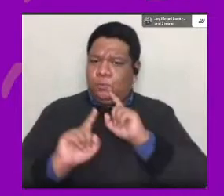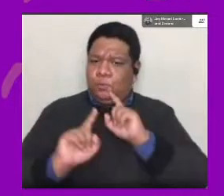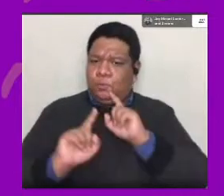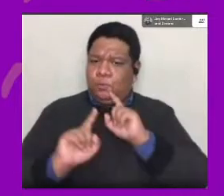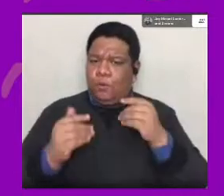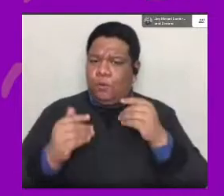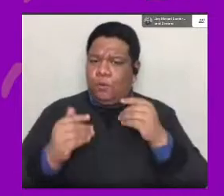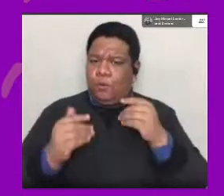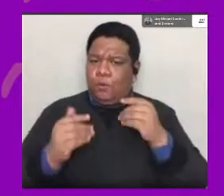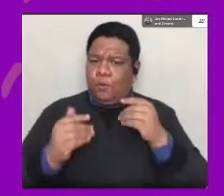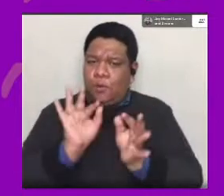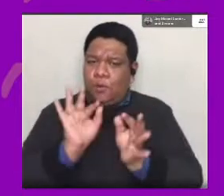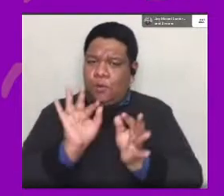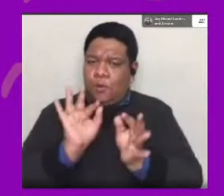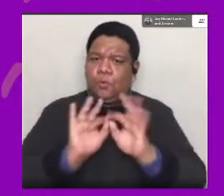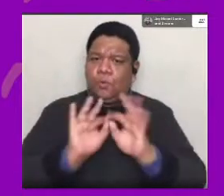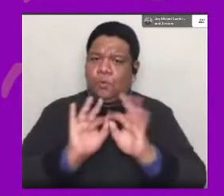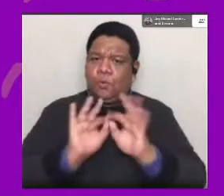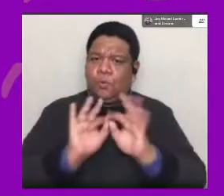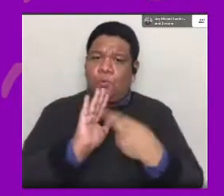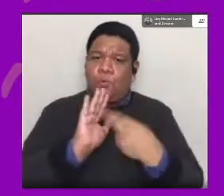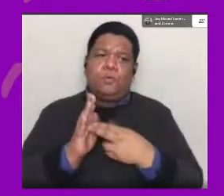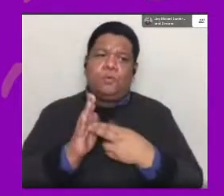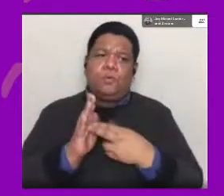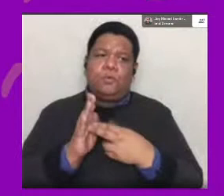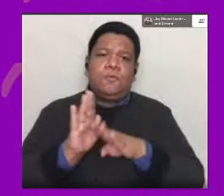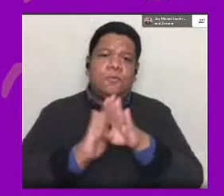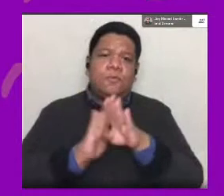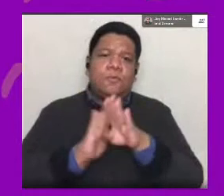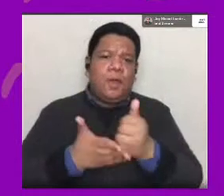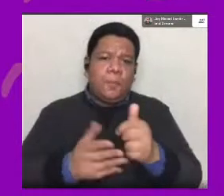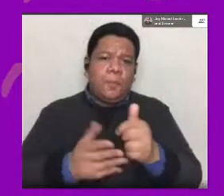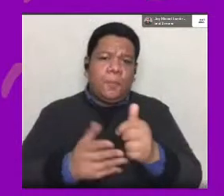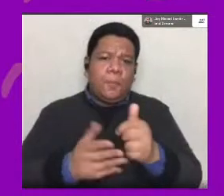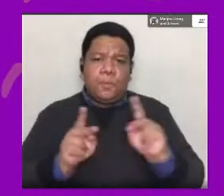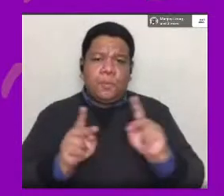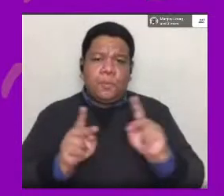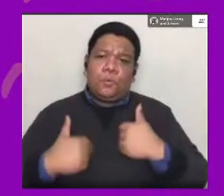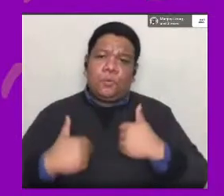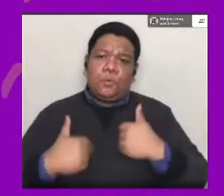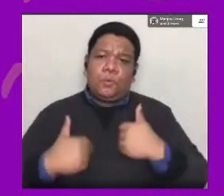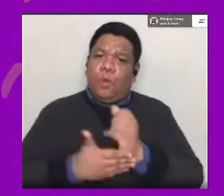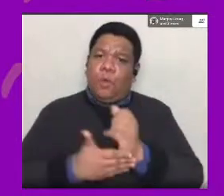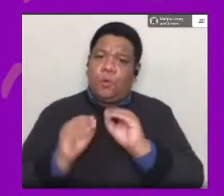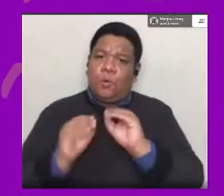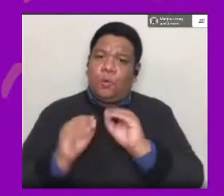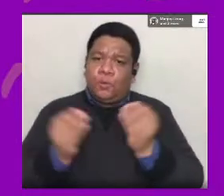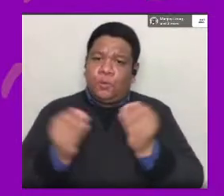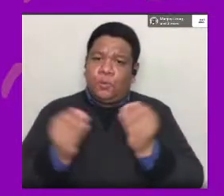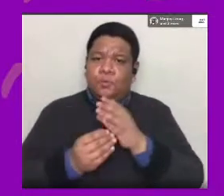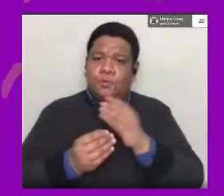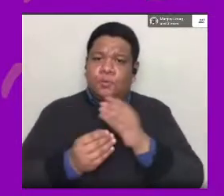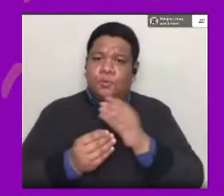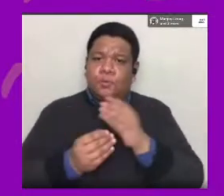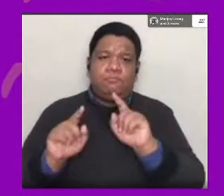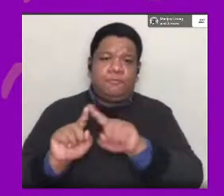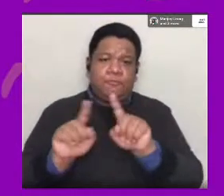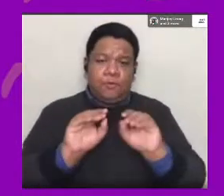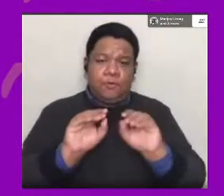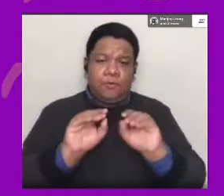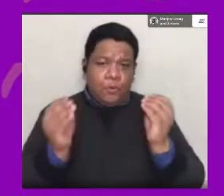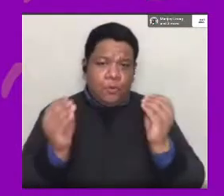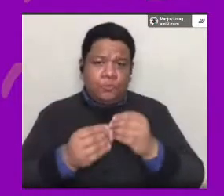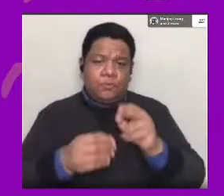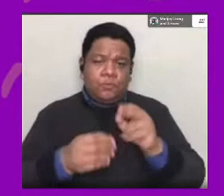role of developmental, humanitarian, and human rights organizations and institutions and civil